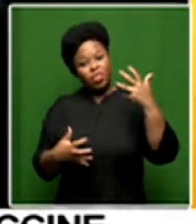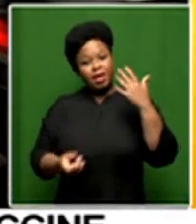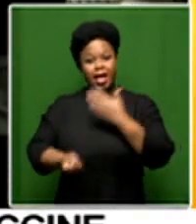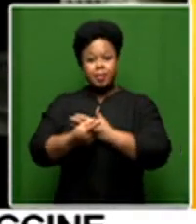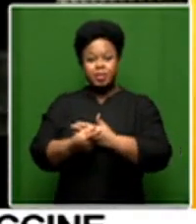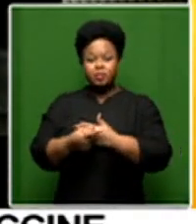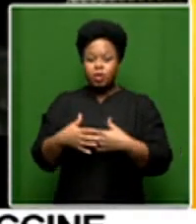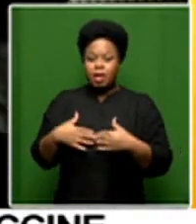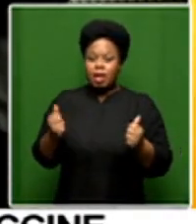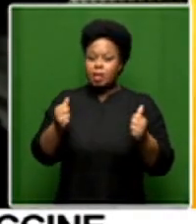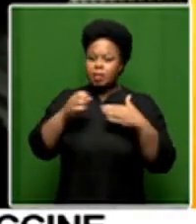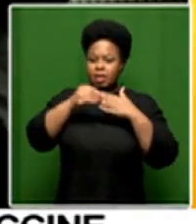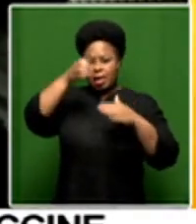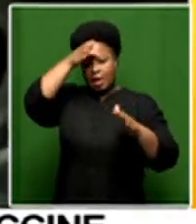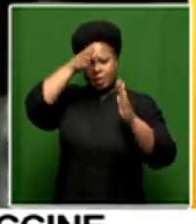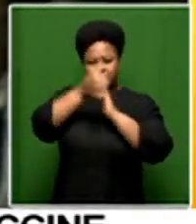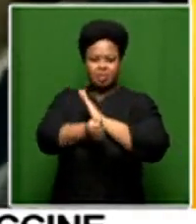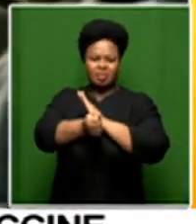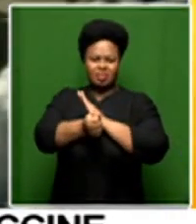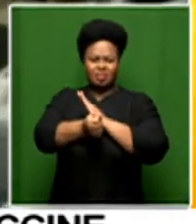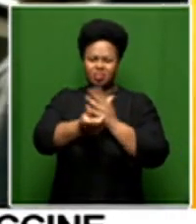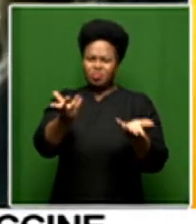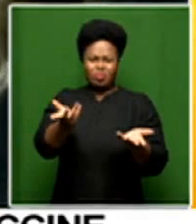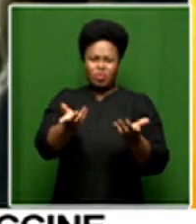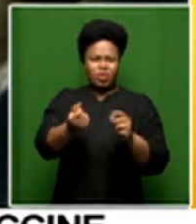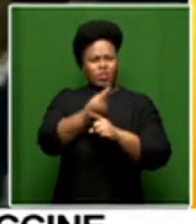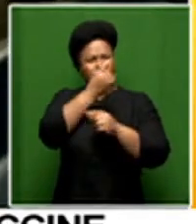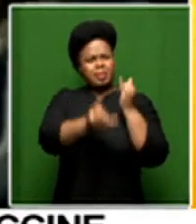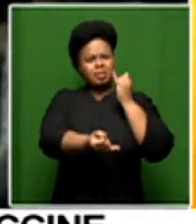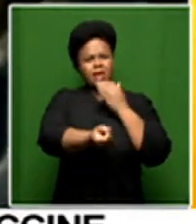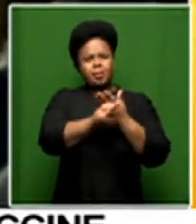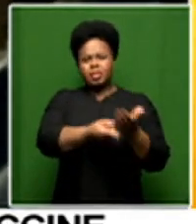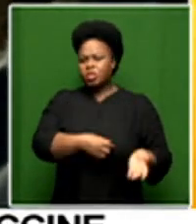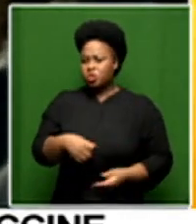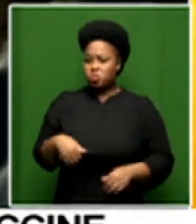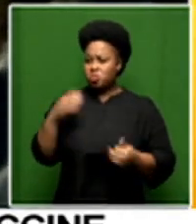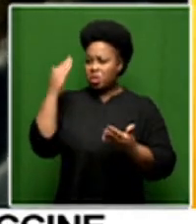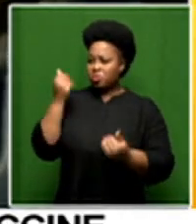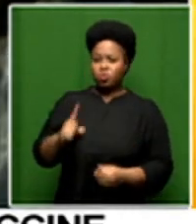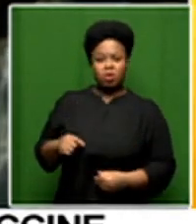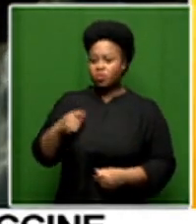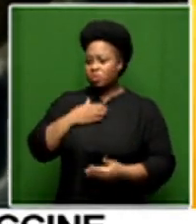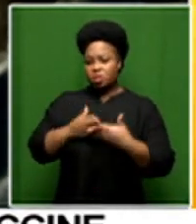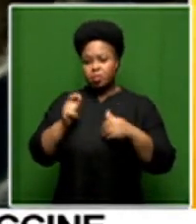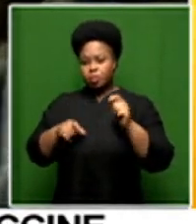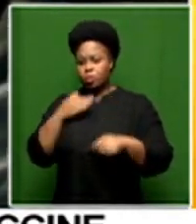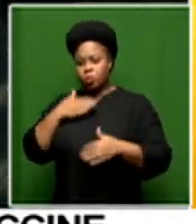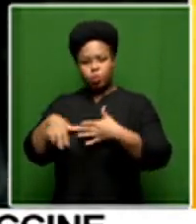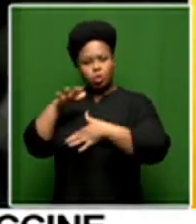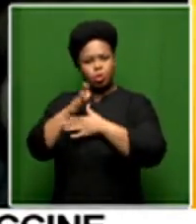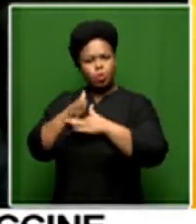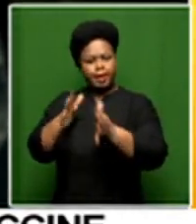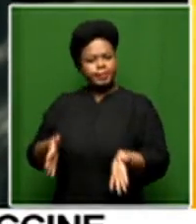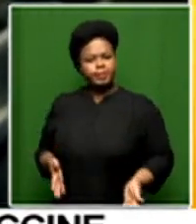experts, the so-called scientists, what do you expect to those who are just touching the body, who might not